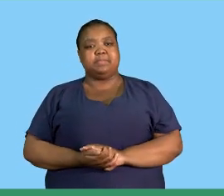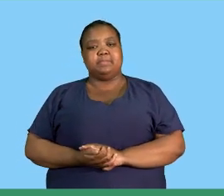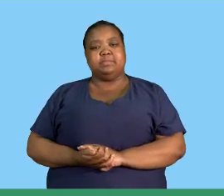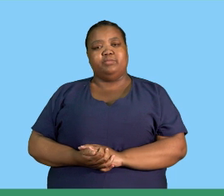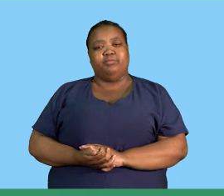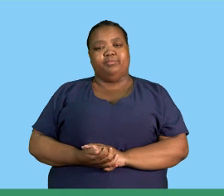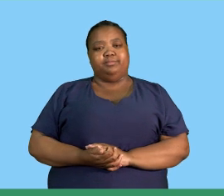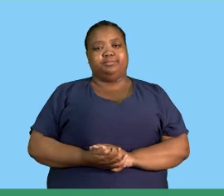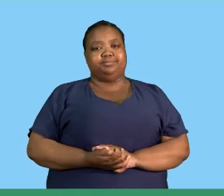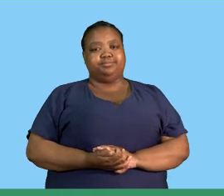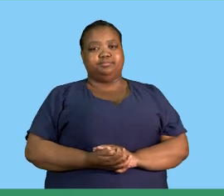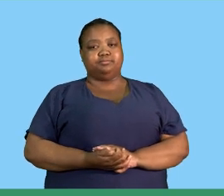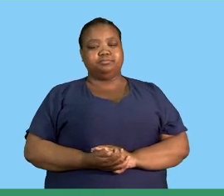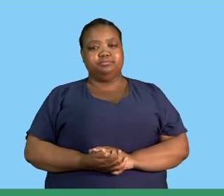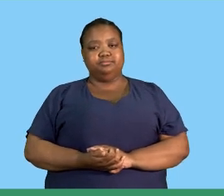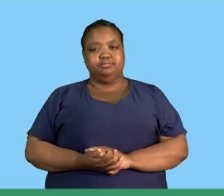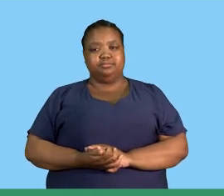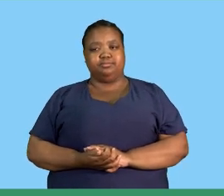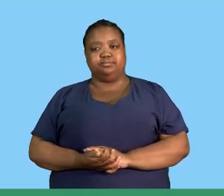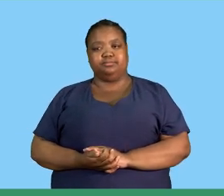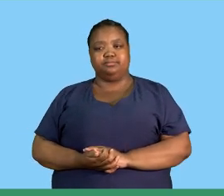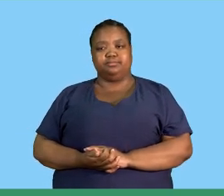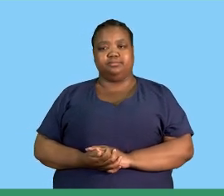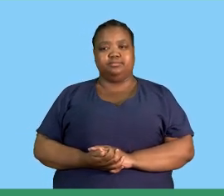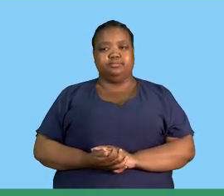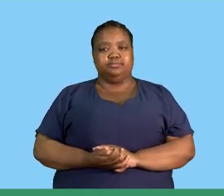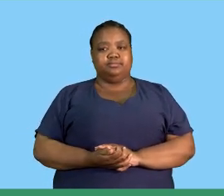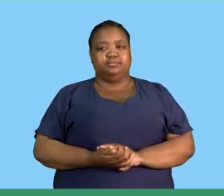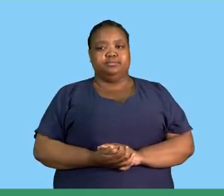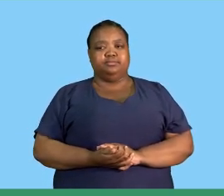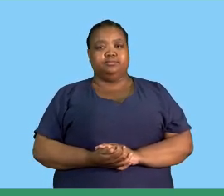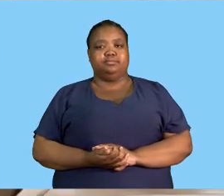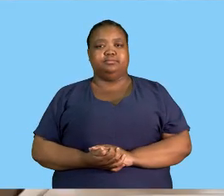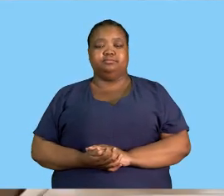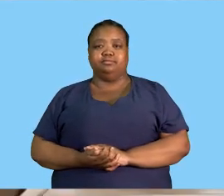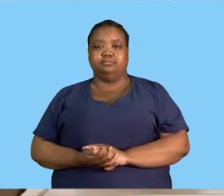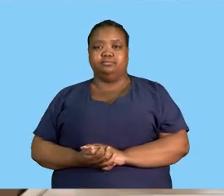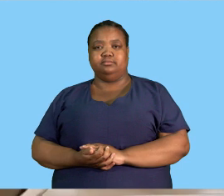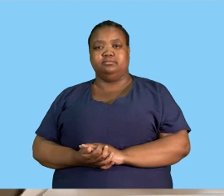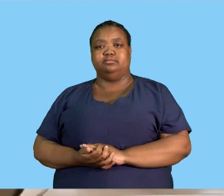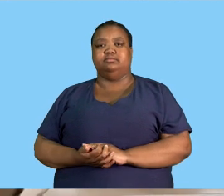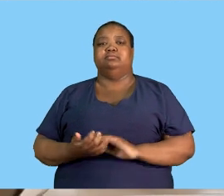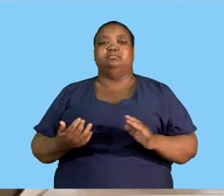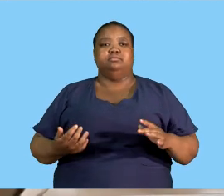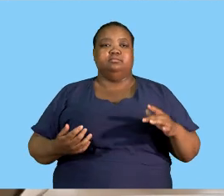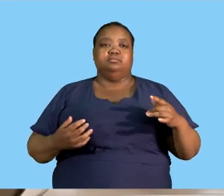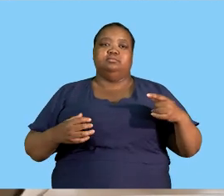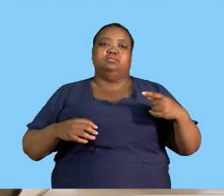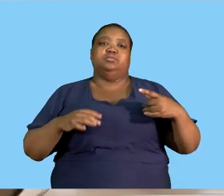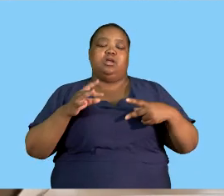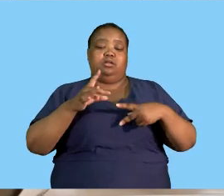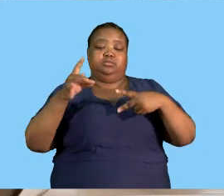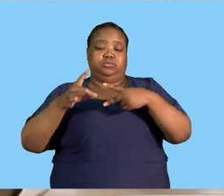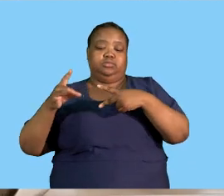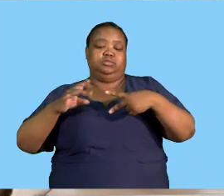involves the steps in evaluating a strategy. This we're going to do it at a later stage.